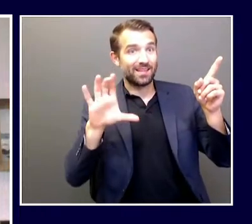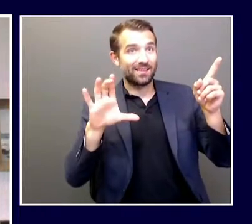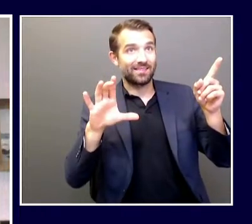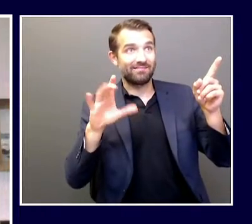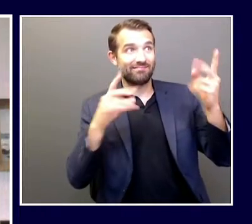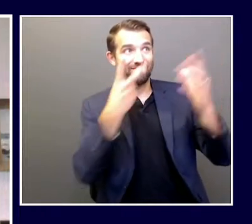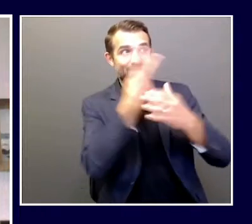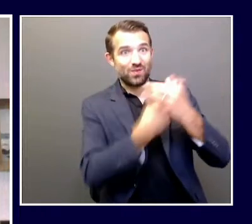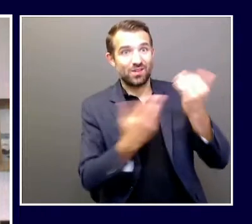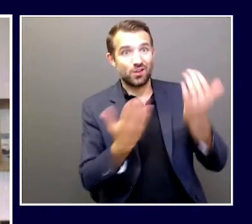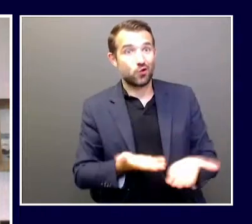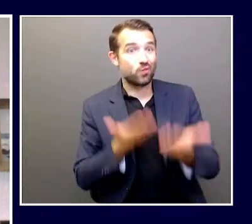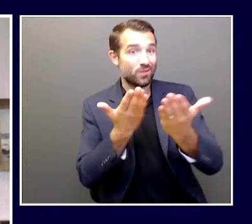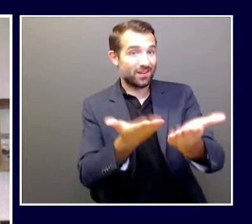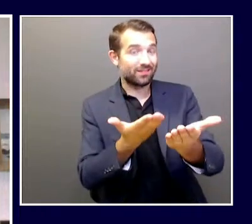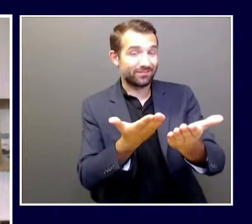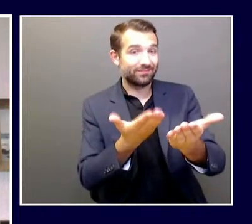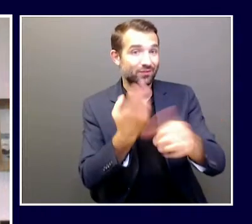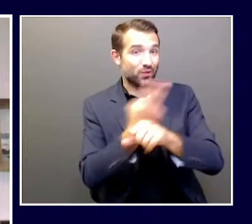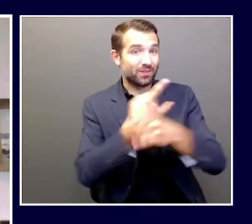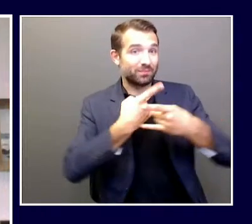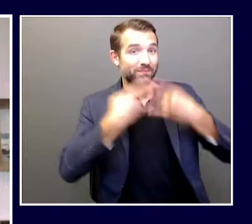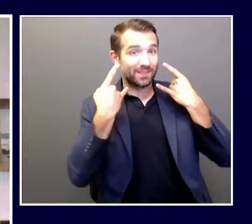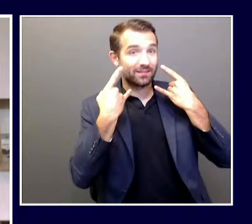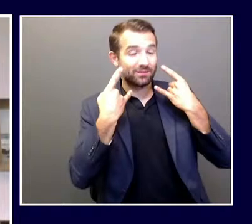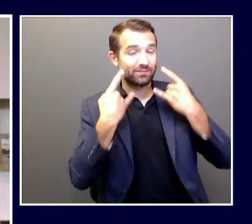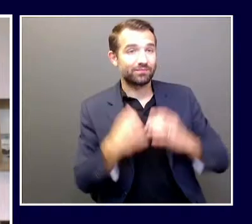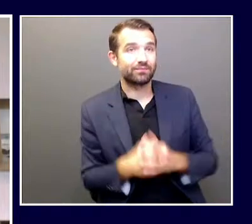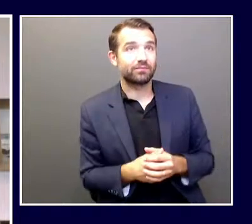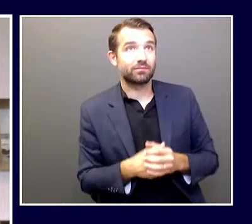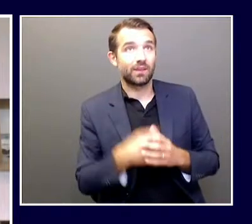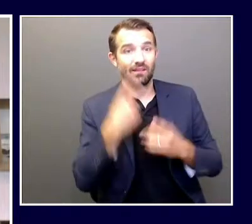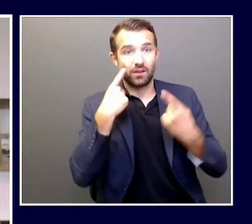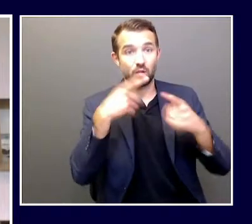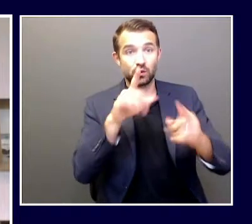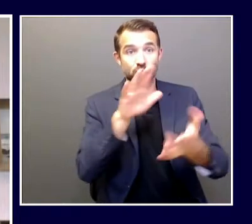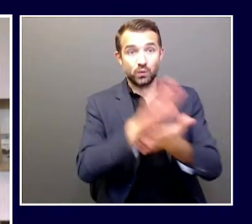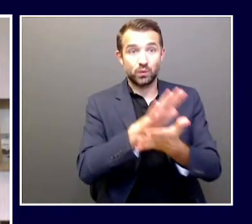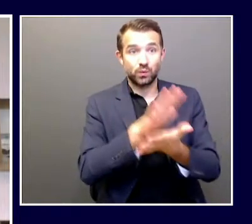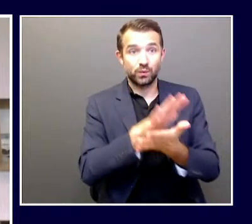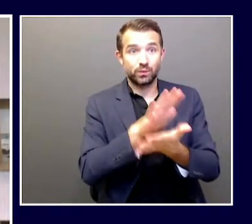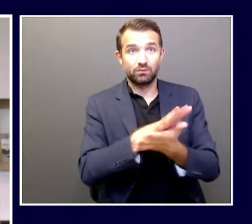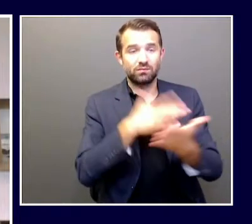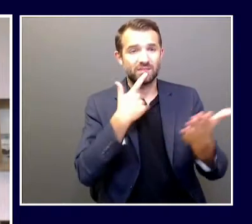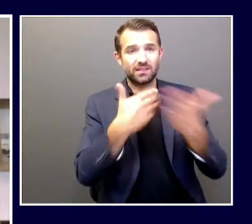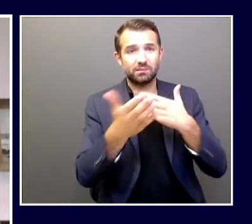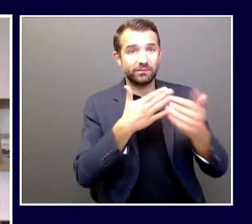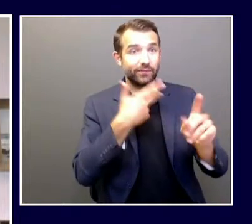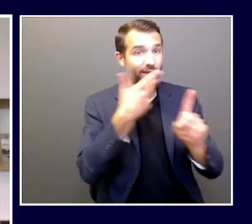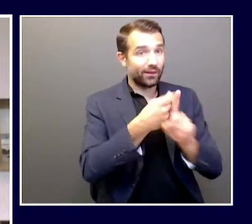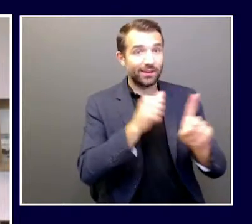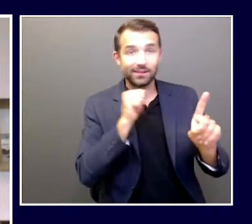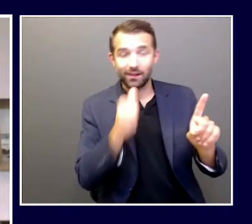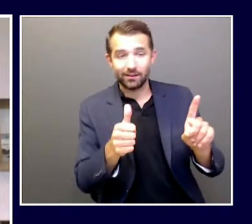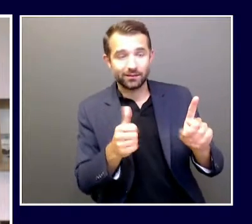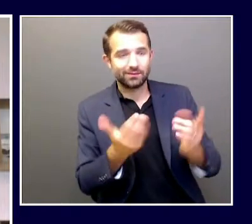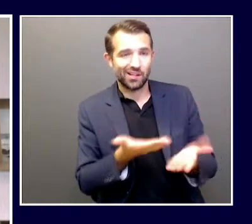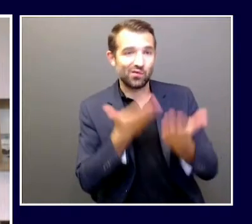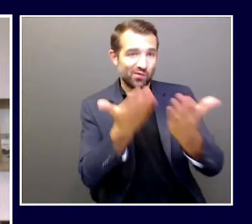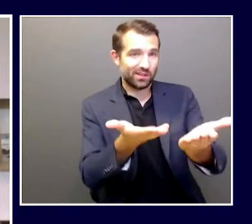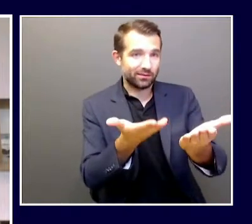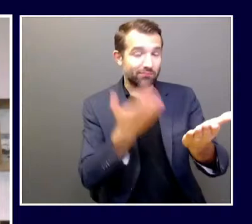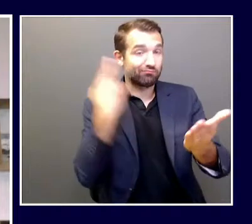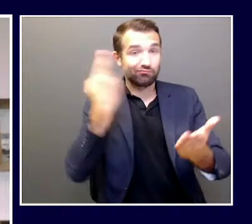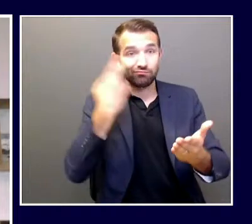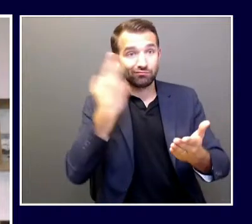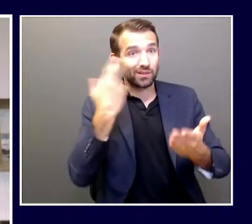schools regardless of vaccination status. There are many reasons for this. We recommend that, and we similarly recommend